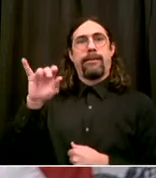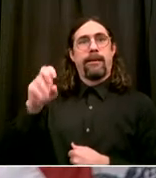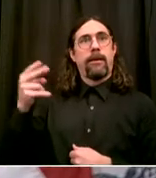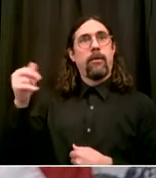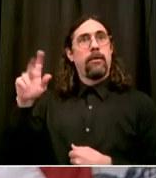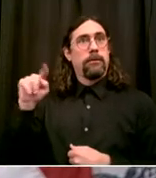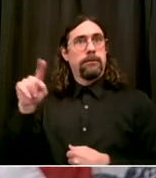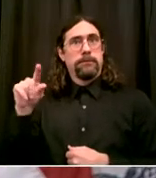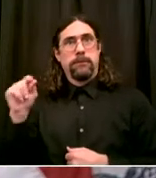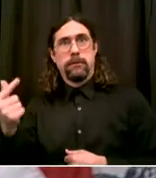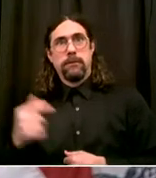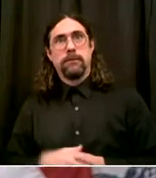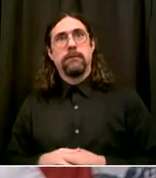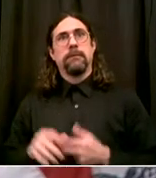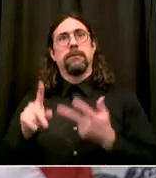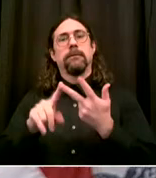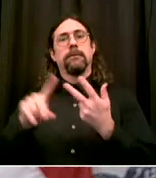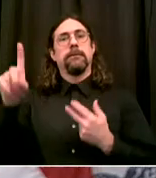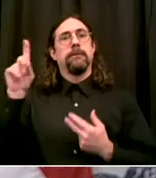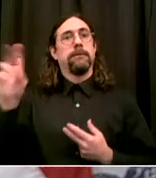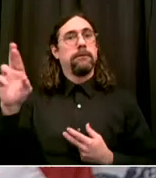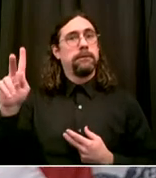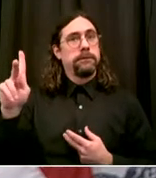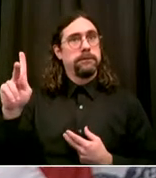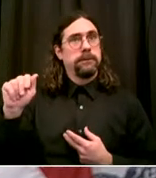Hazel Sanchez from WCBS.